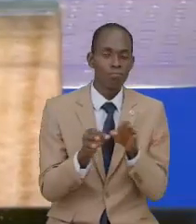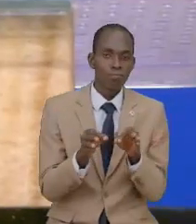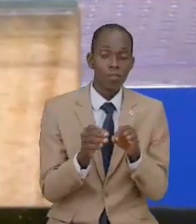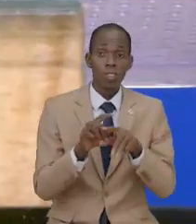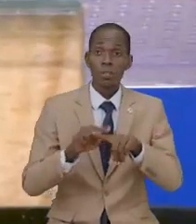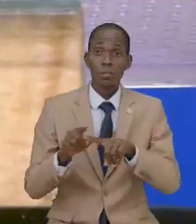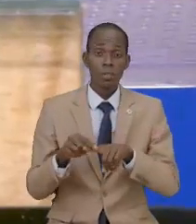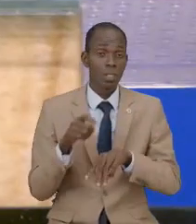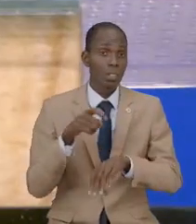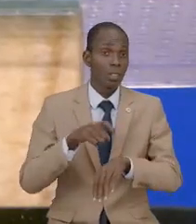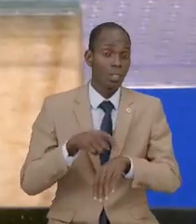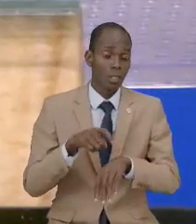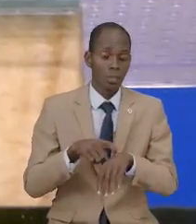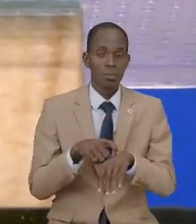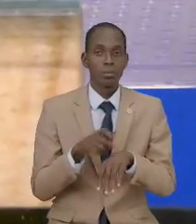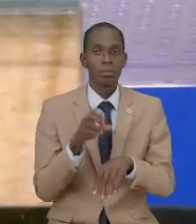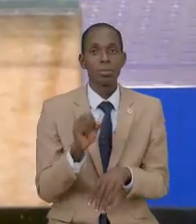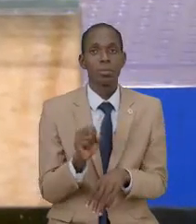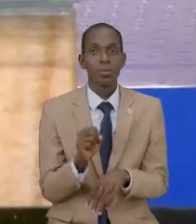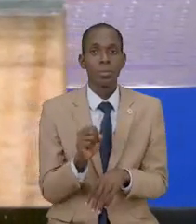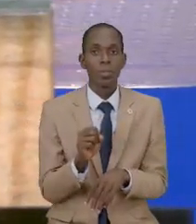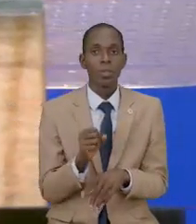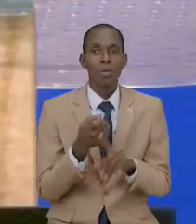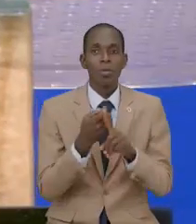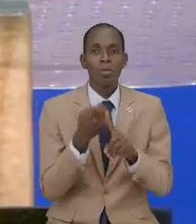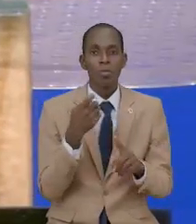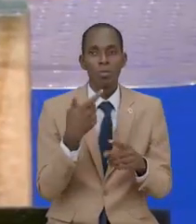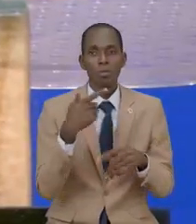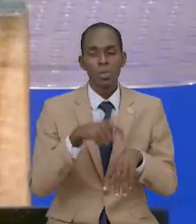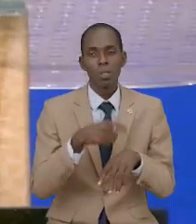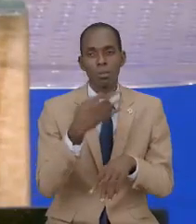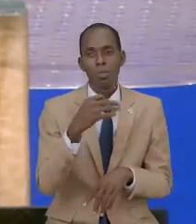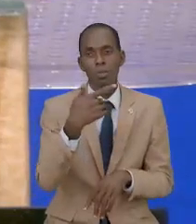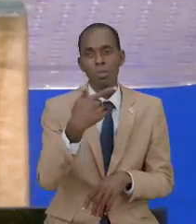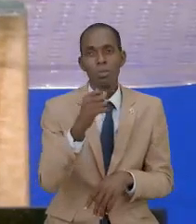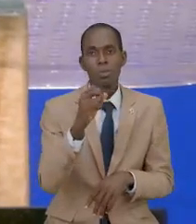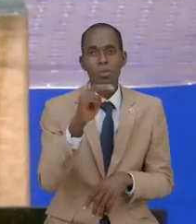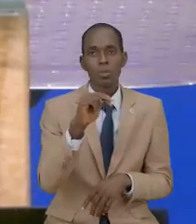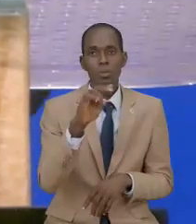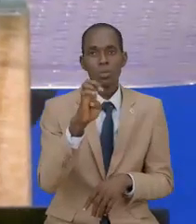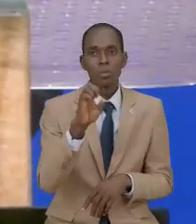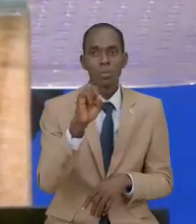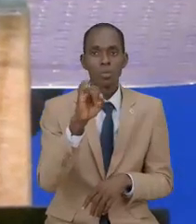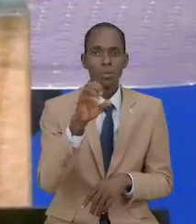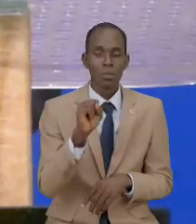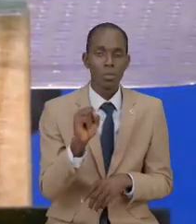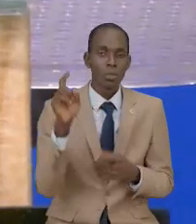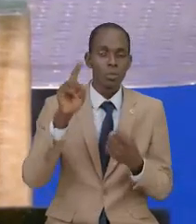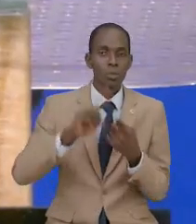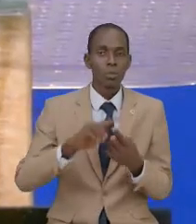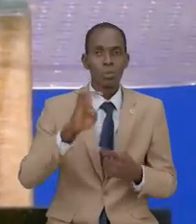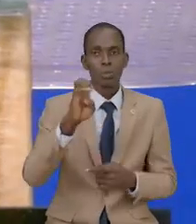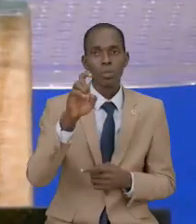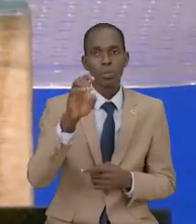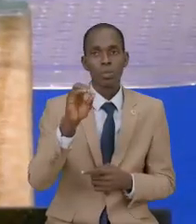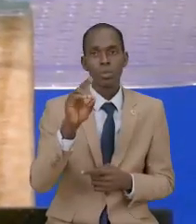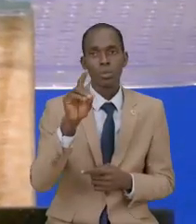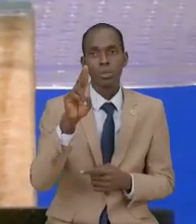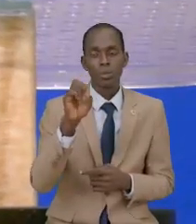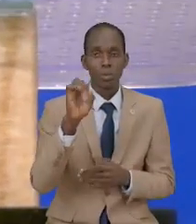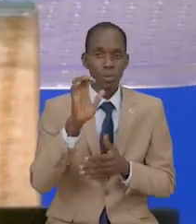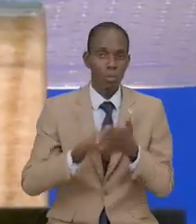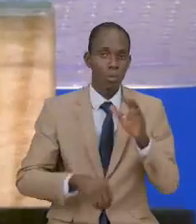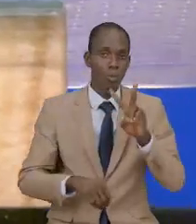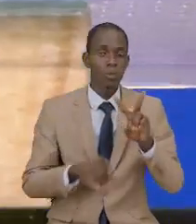different eras. From Genesis to Exodus chapter 2,